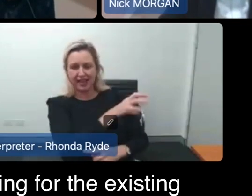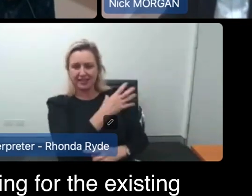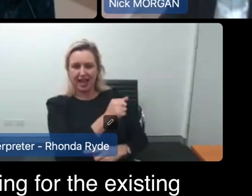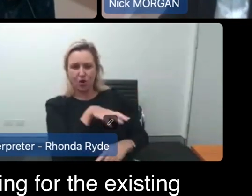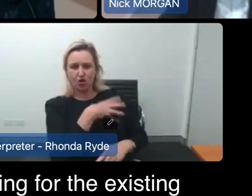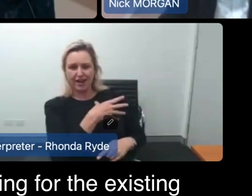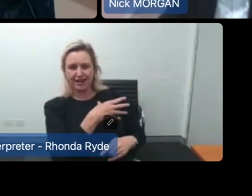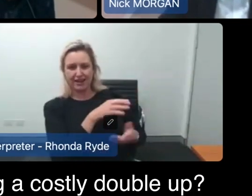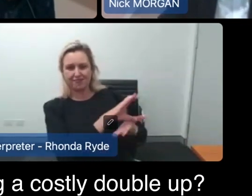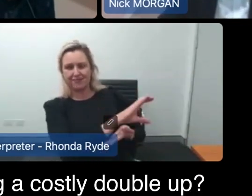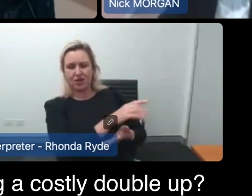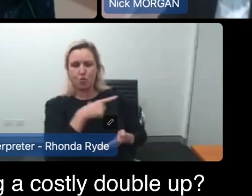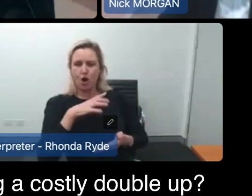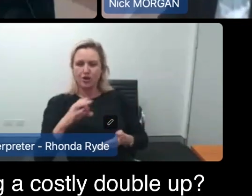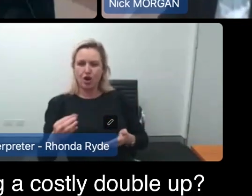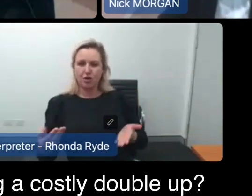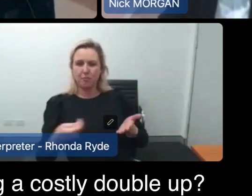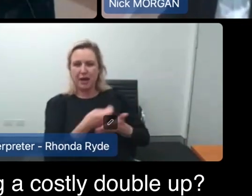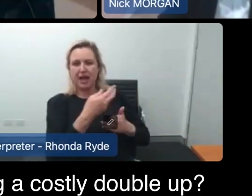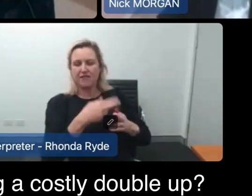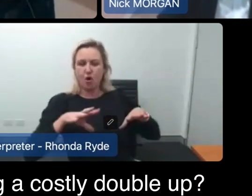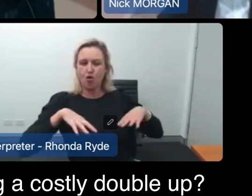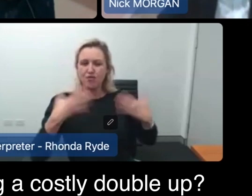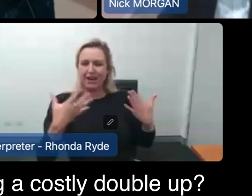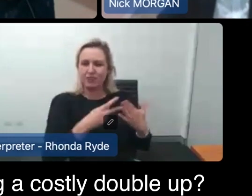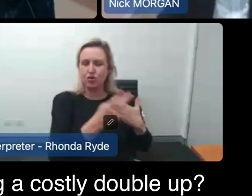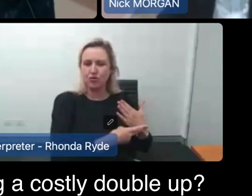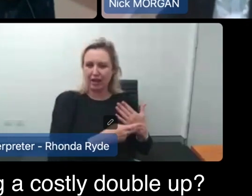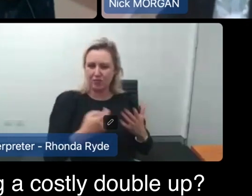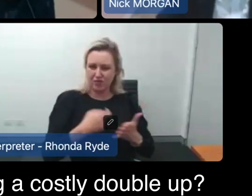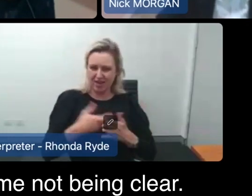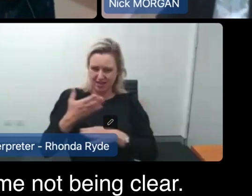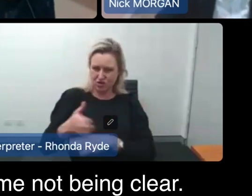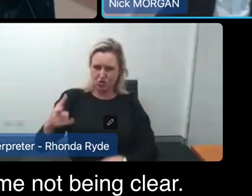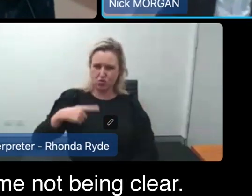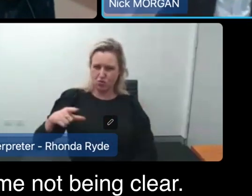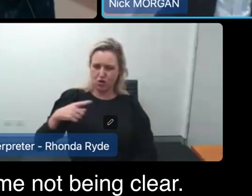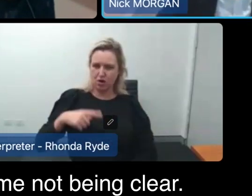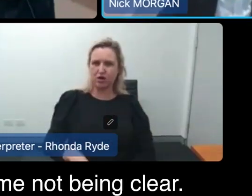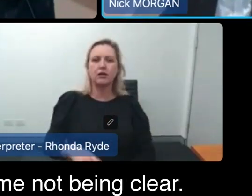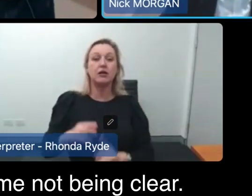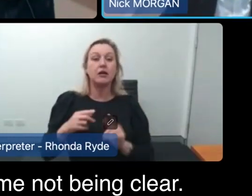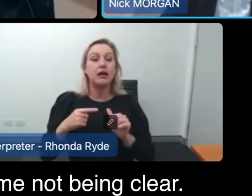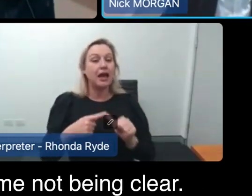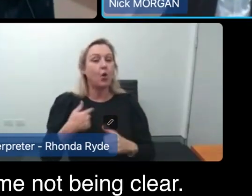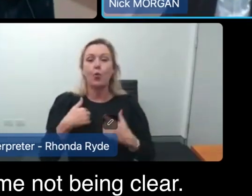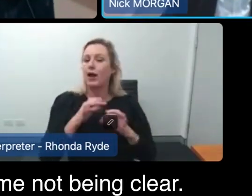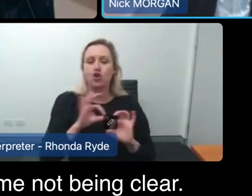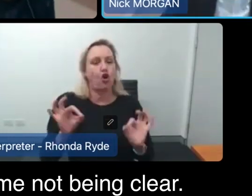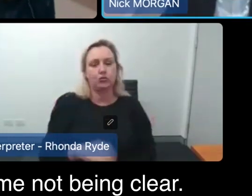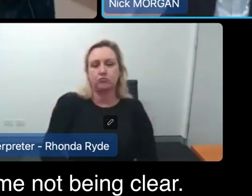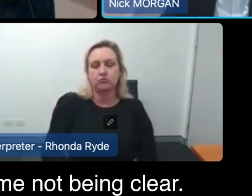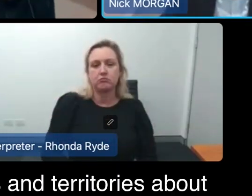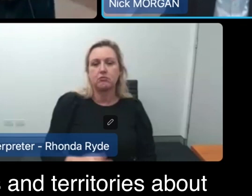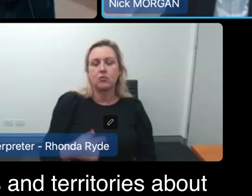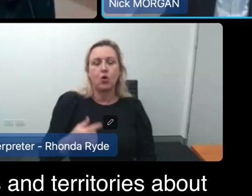provide funding for the existing programs instead of creating a costly double up? Yeah, we're not. So that's me not